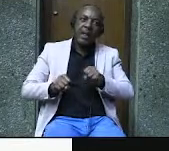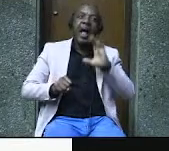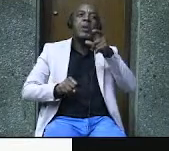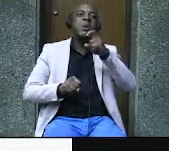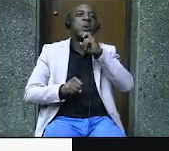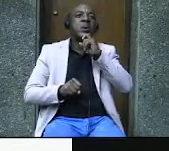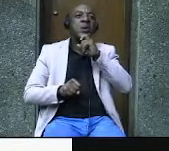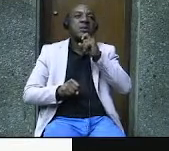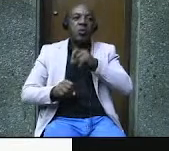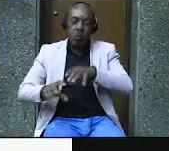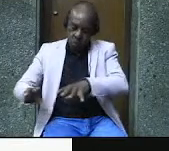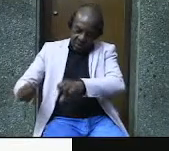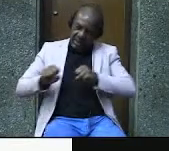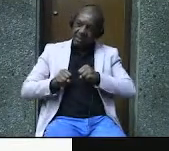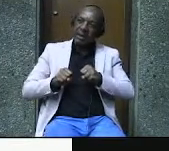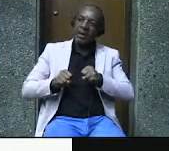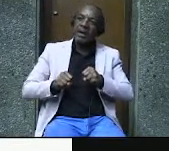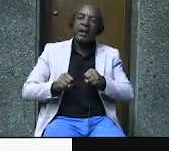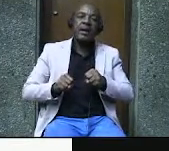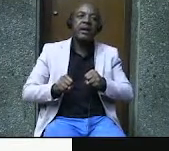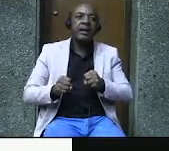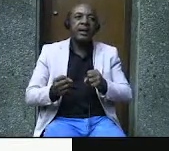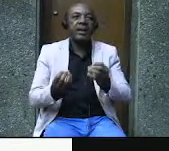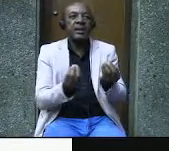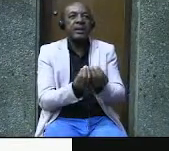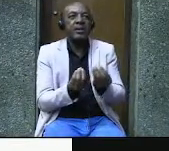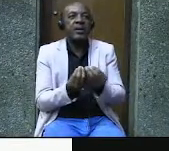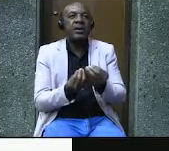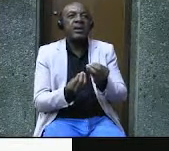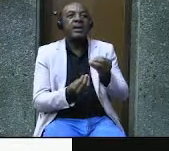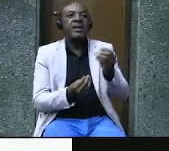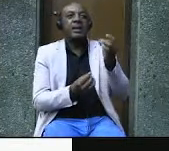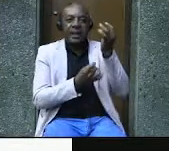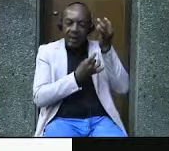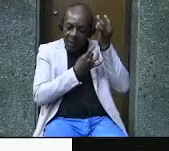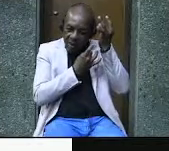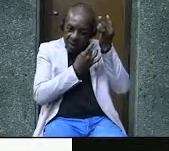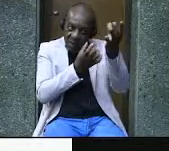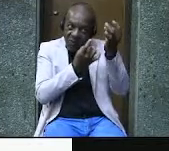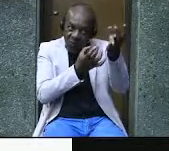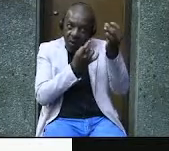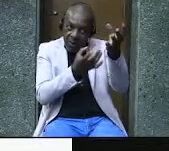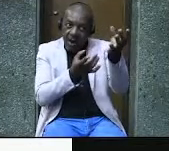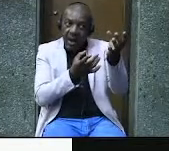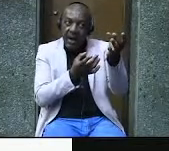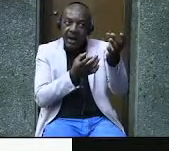la go thopelwa dithoto ke kitsiso ya go thopelwa dithoto.